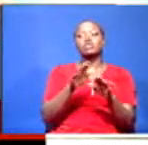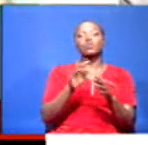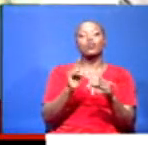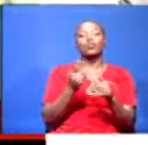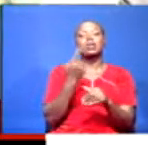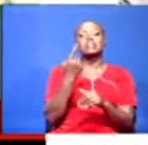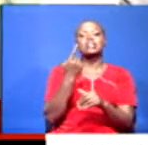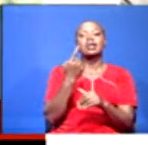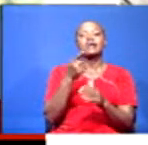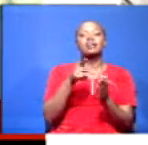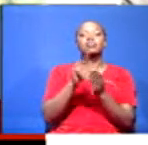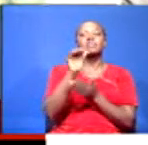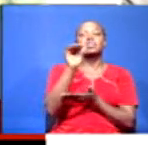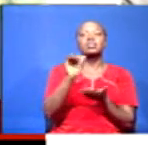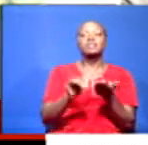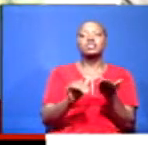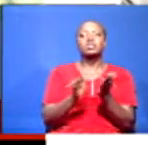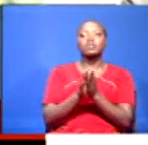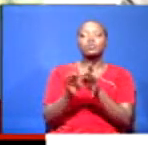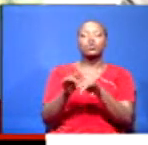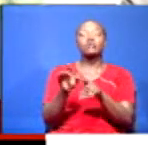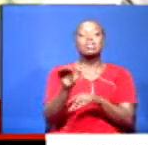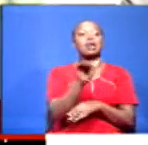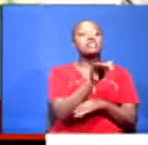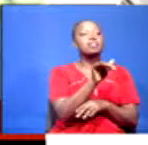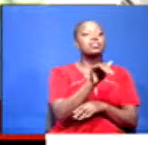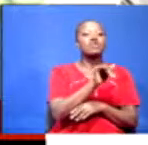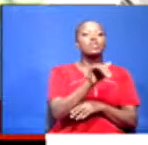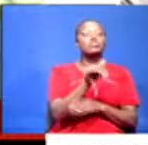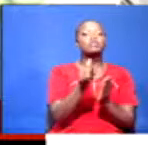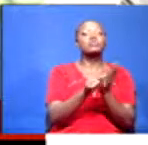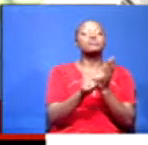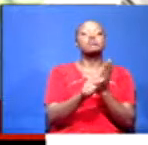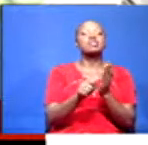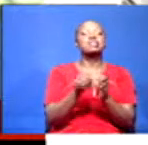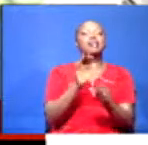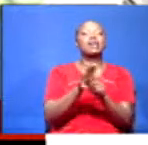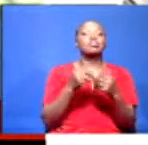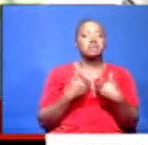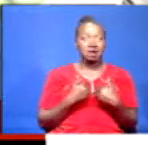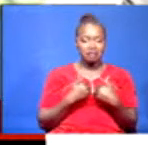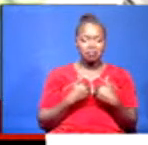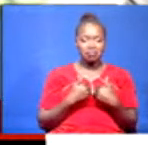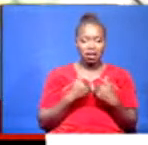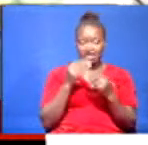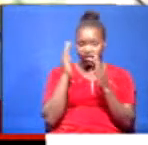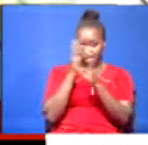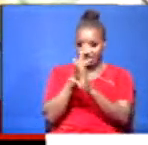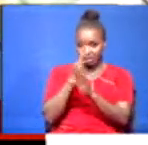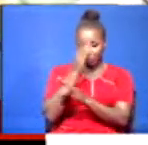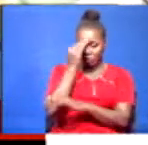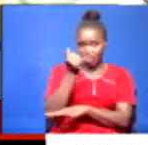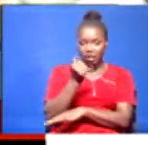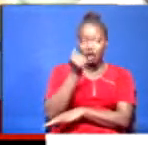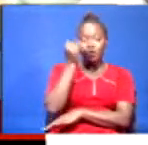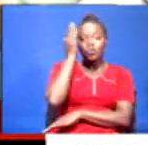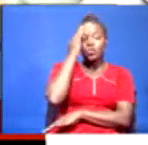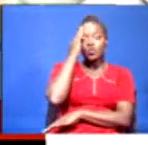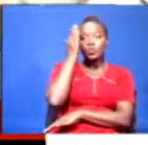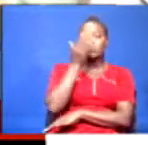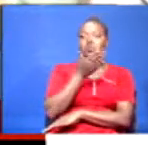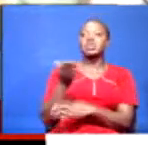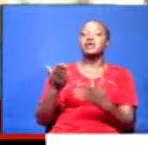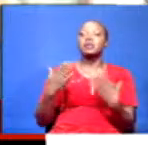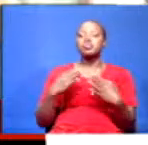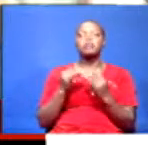come down. We are also asking those who are holding maize, because we know there are people and